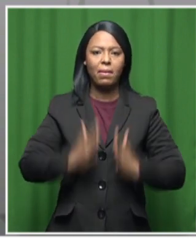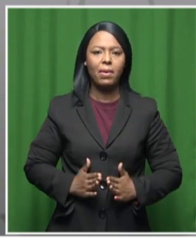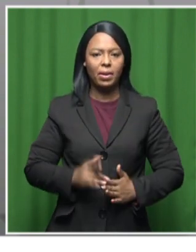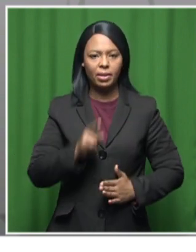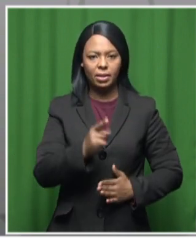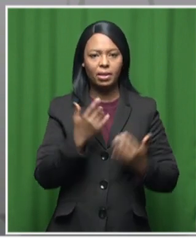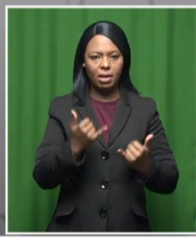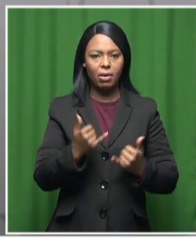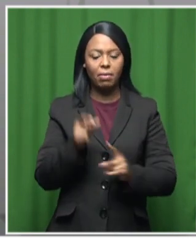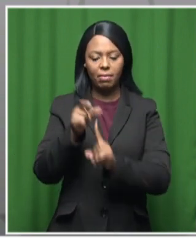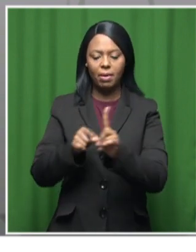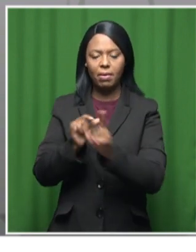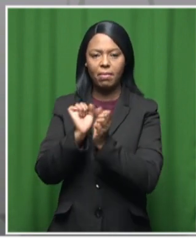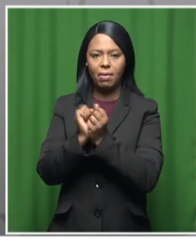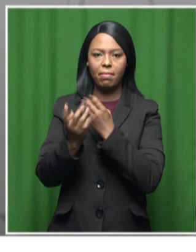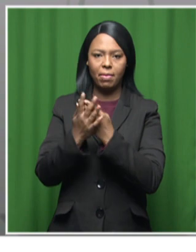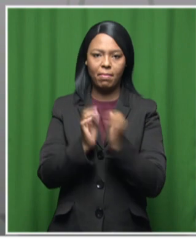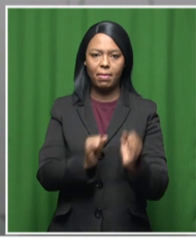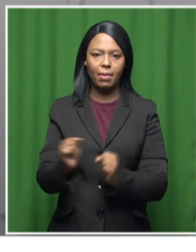suspect is in custody.